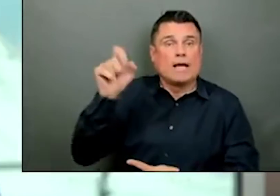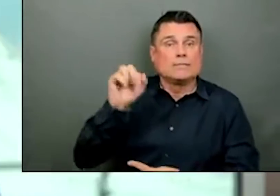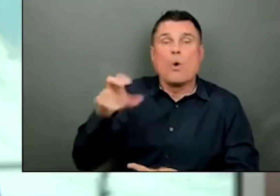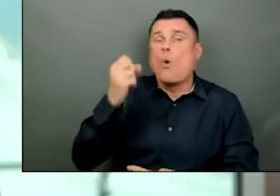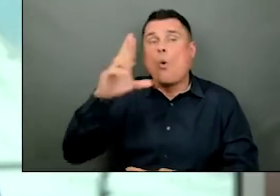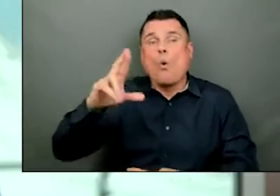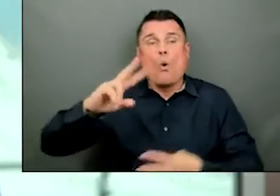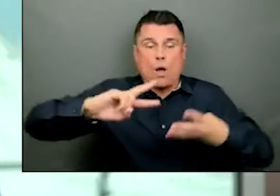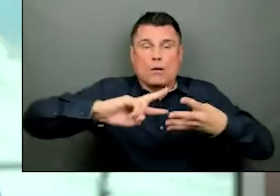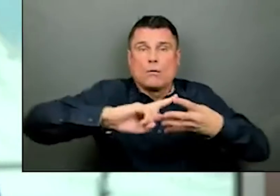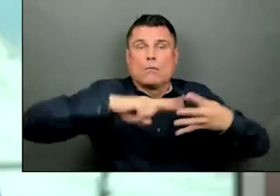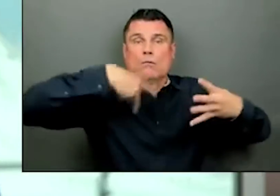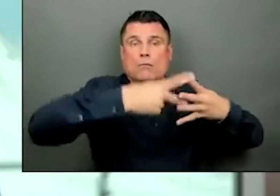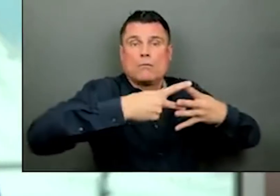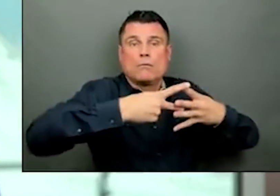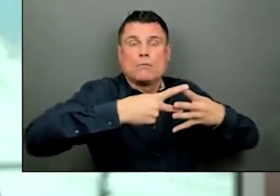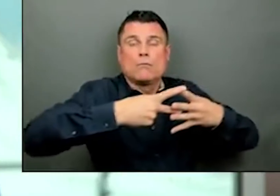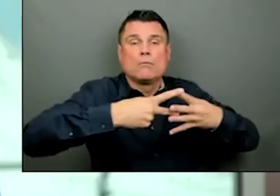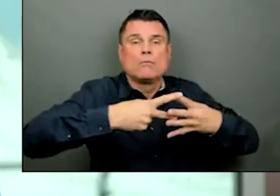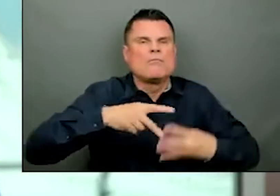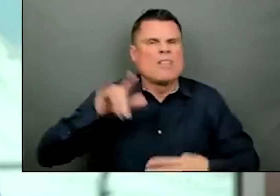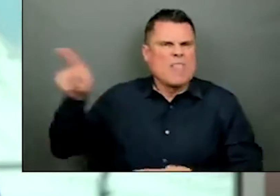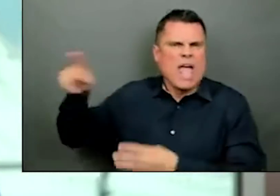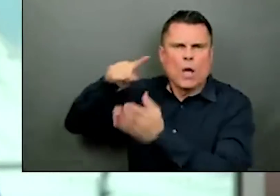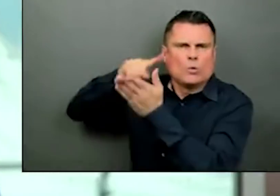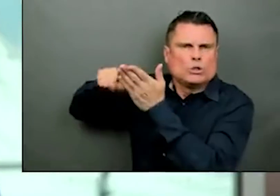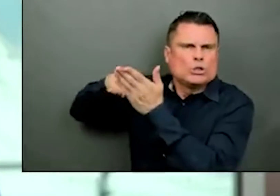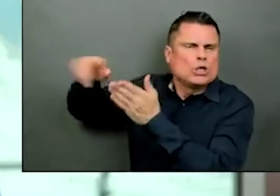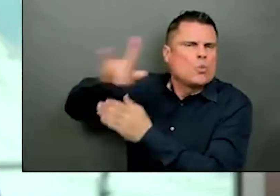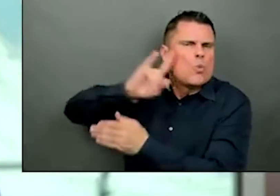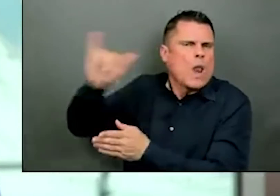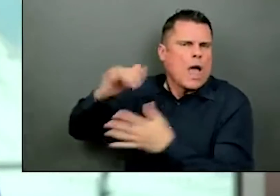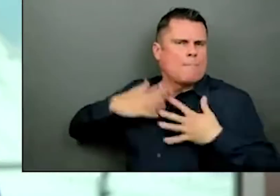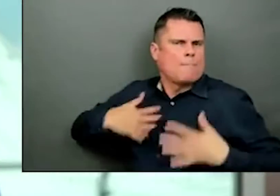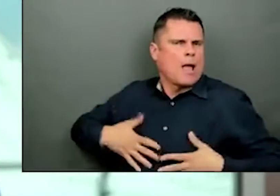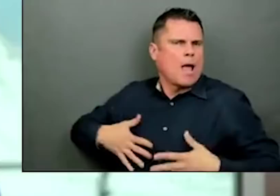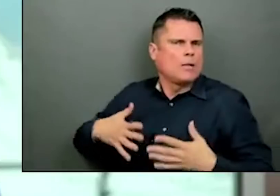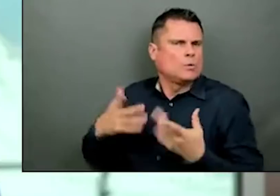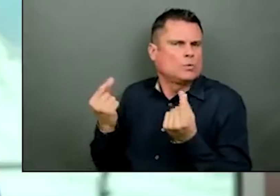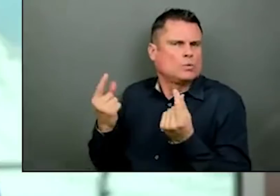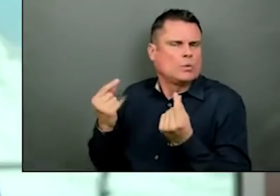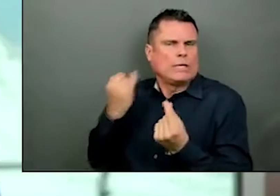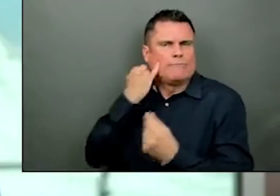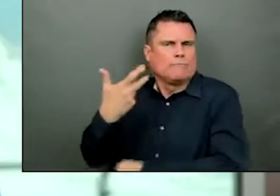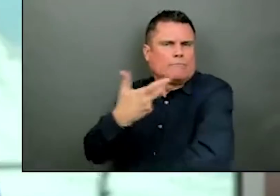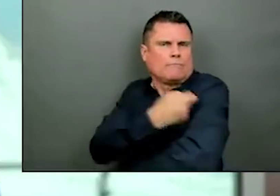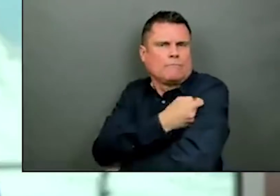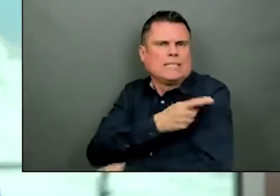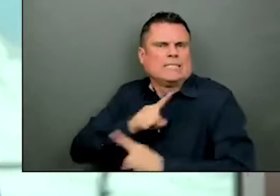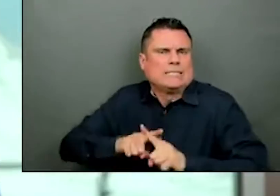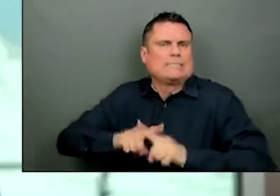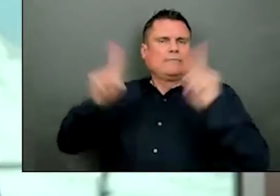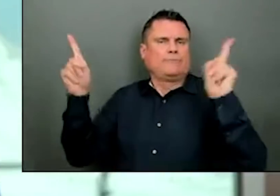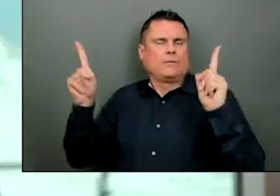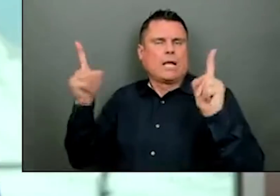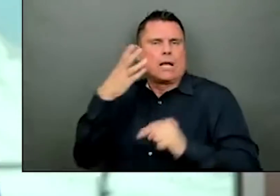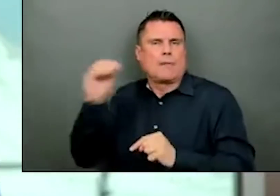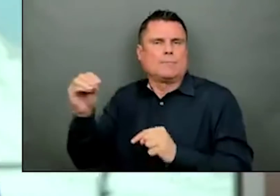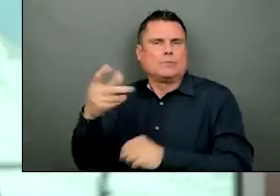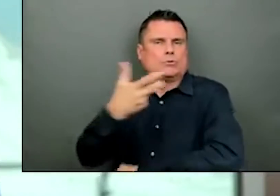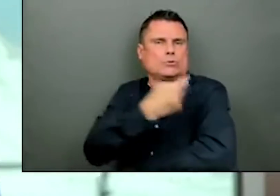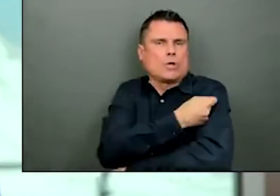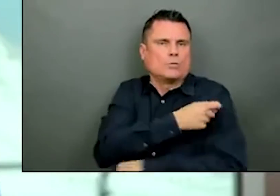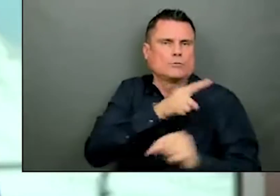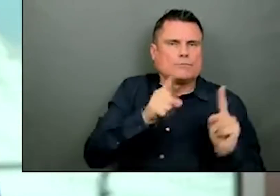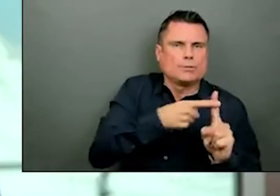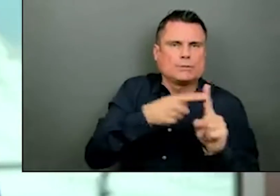about that and that study in the next couple of weeks, and that will help us give the best advice about what vaccine